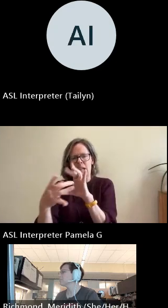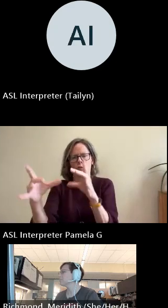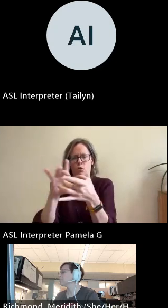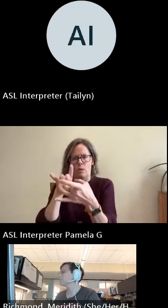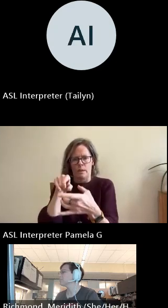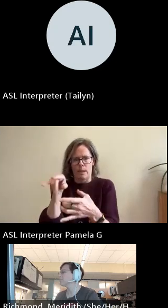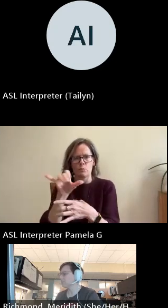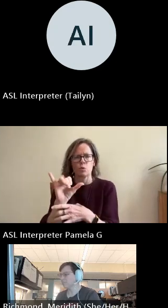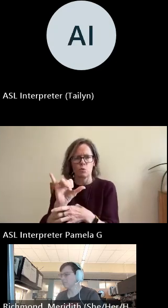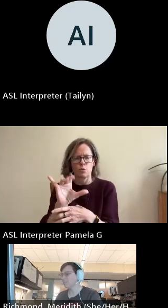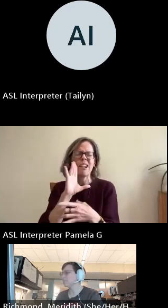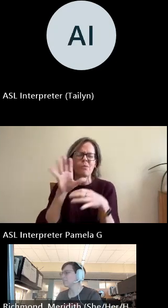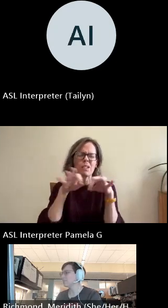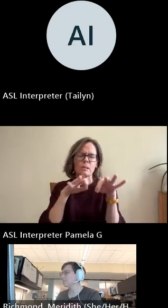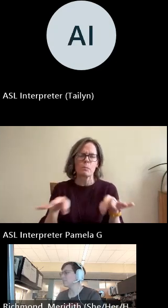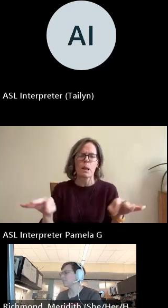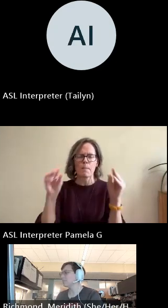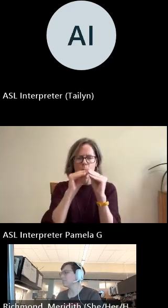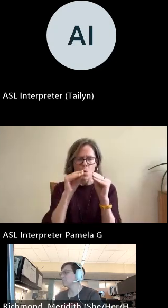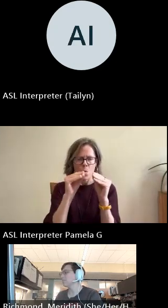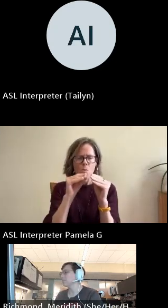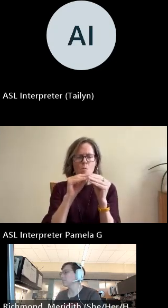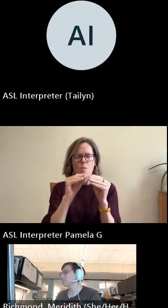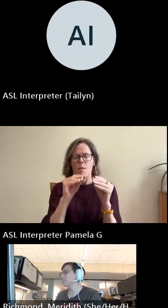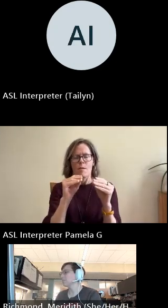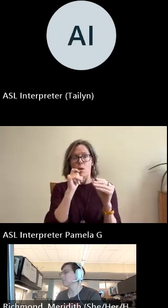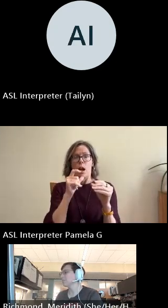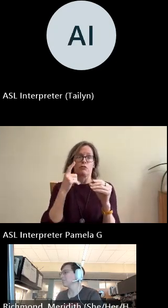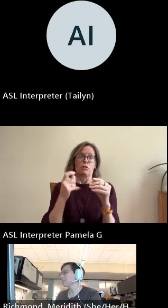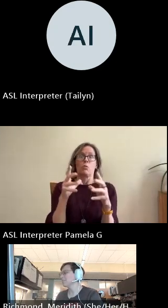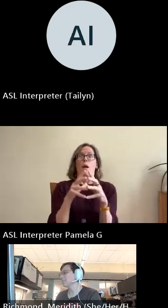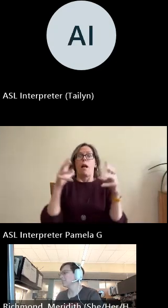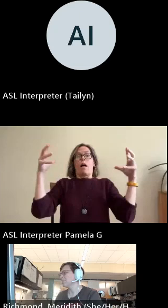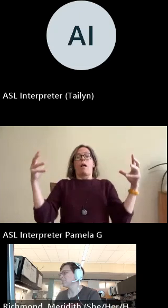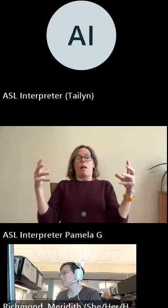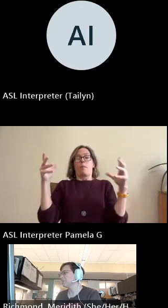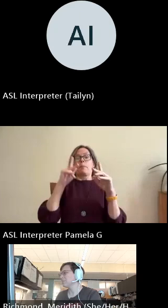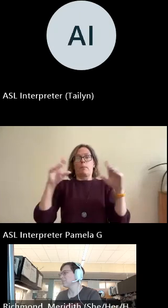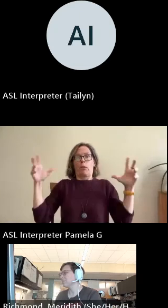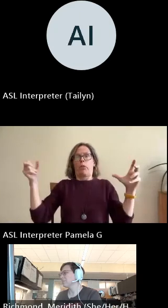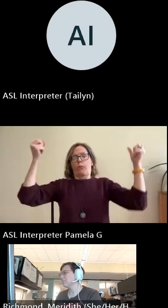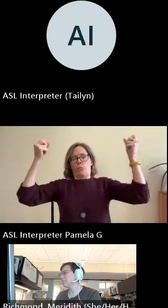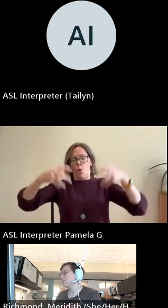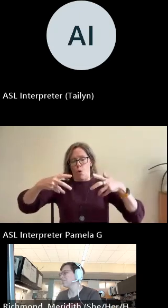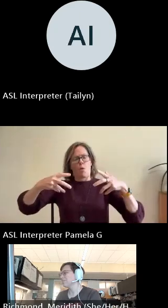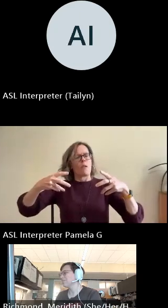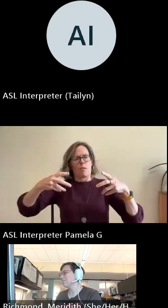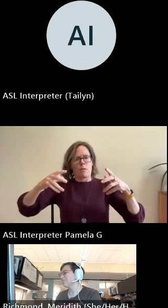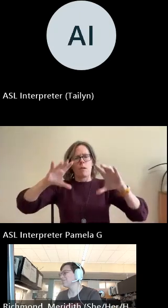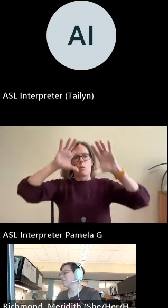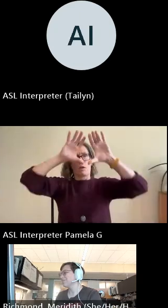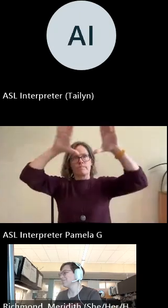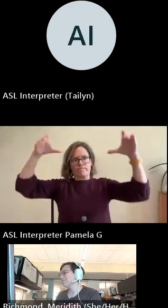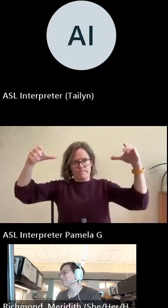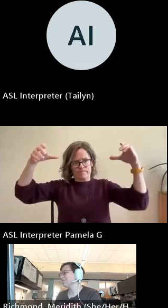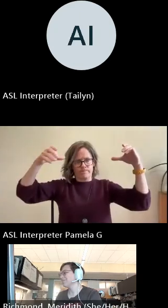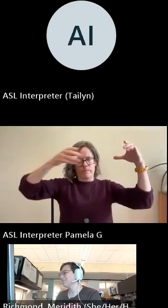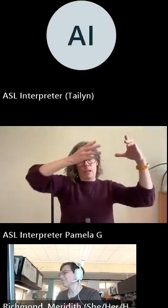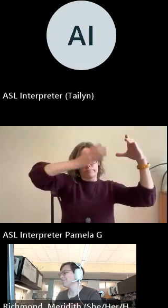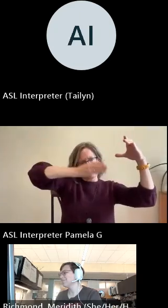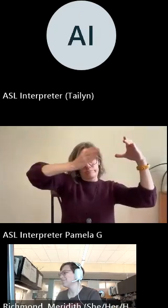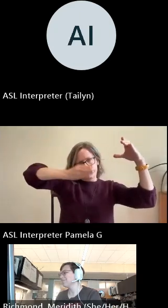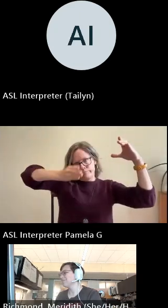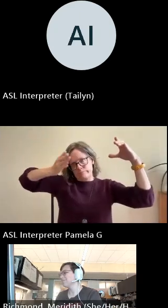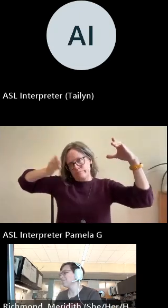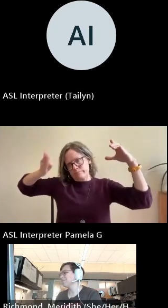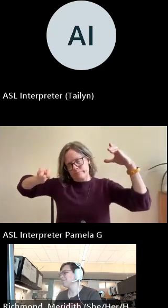so that we aren't just one big mass of people. We've got ways to organize ourselves and be connected with